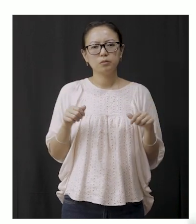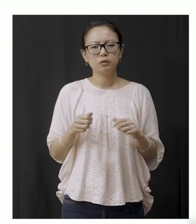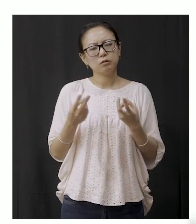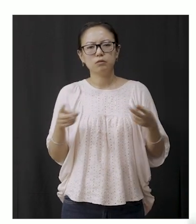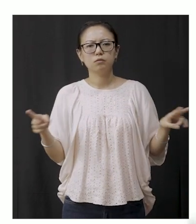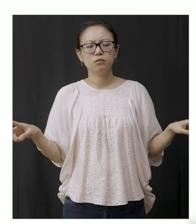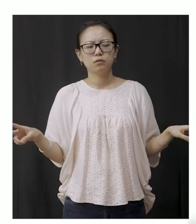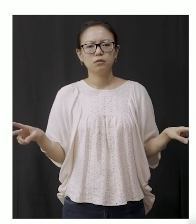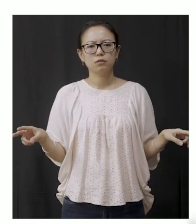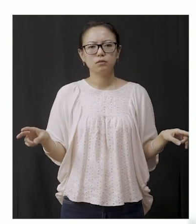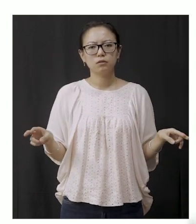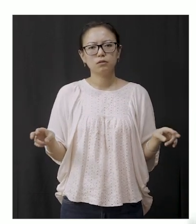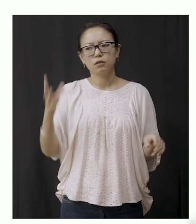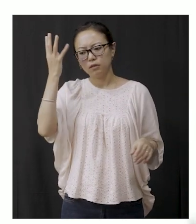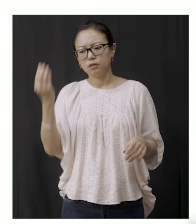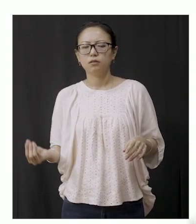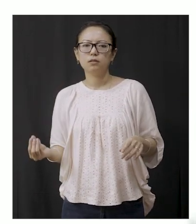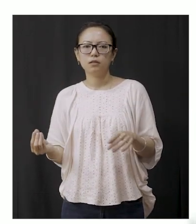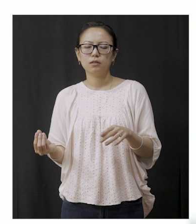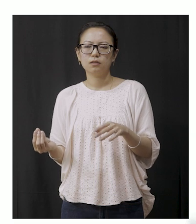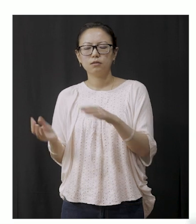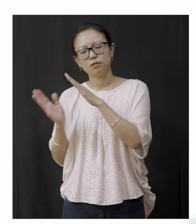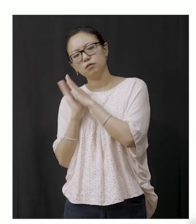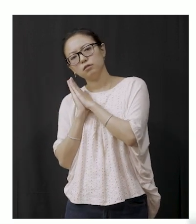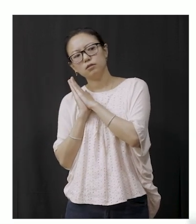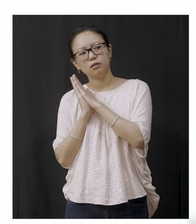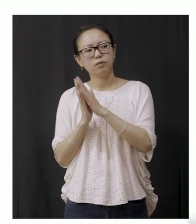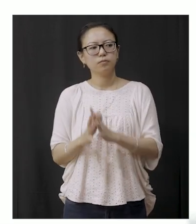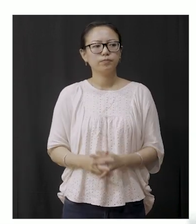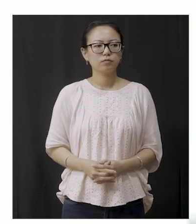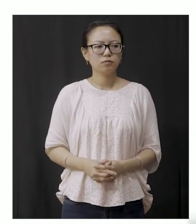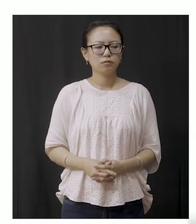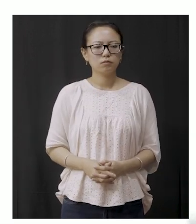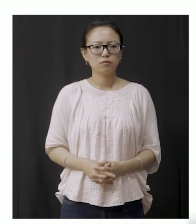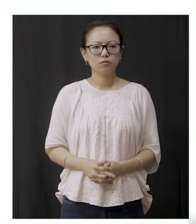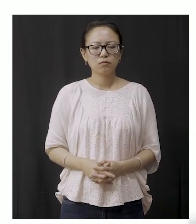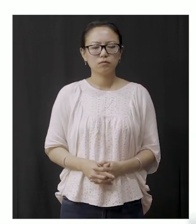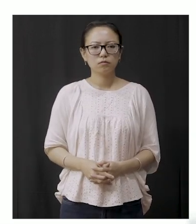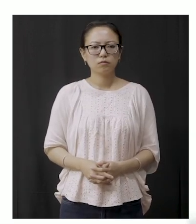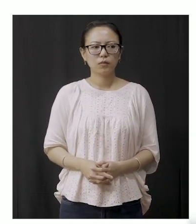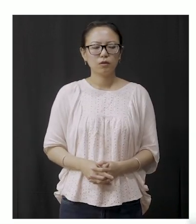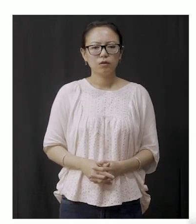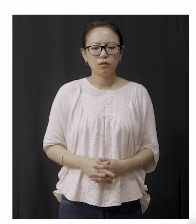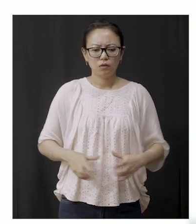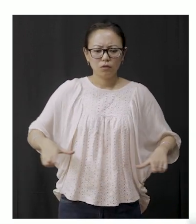and everyone and everything are getting ready to sleep. With the dull trees